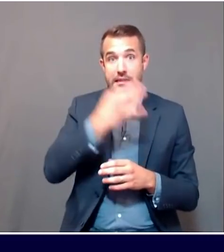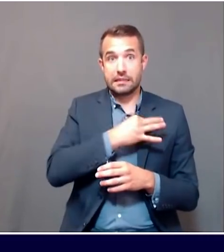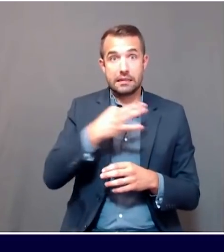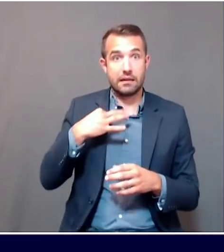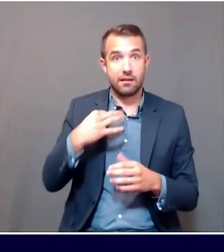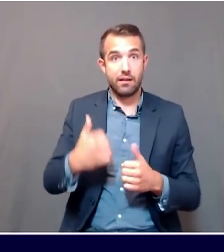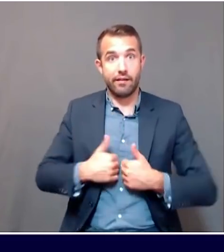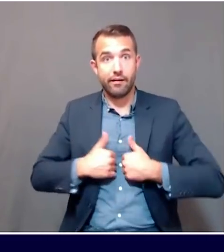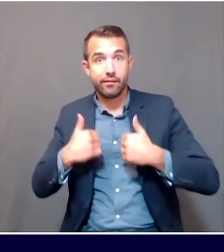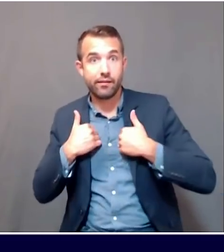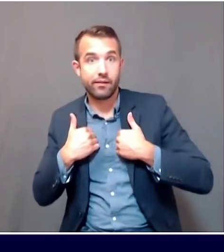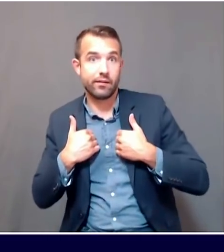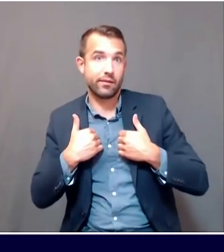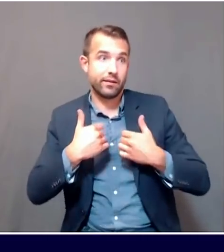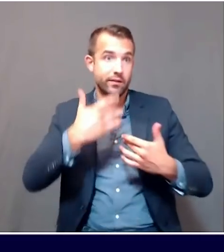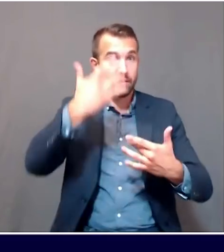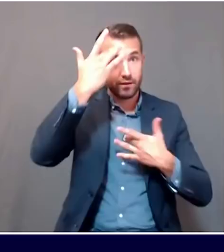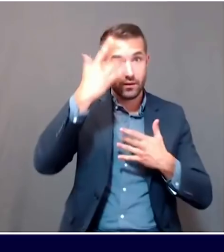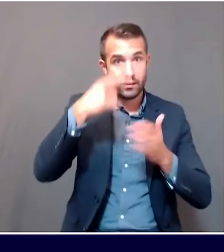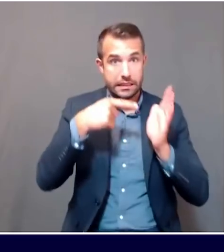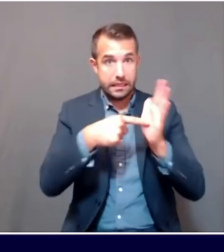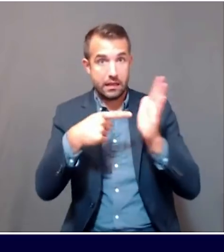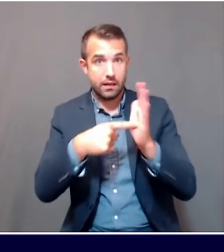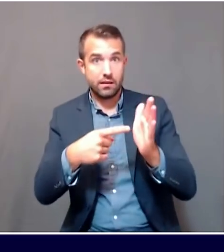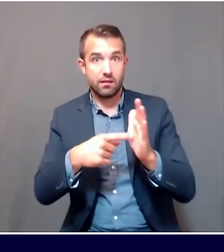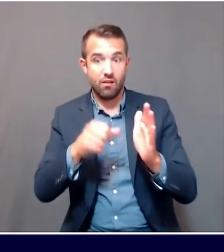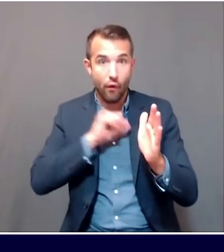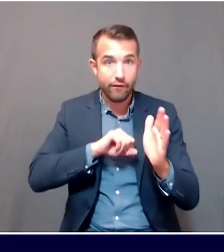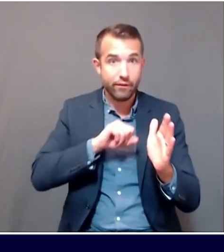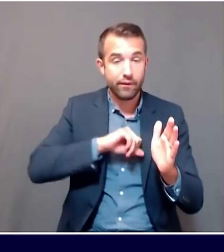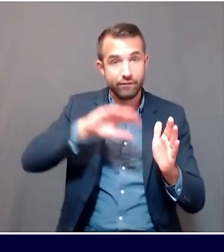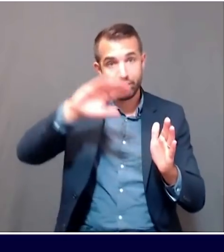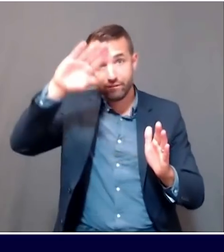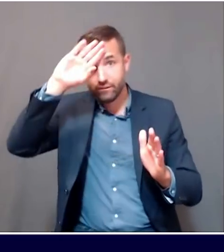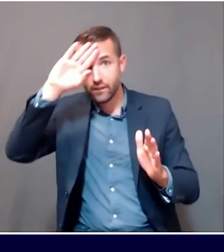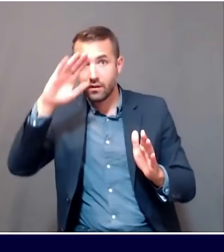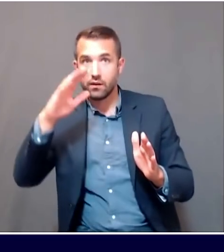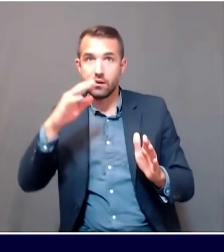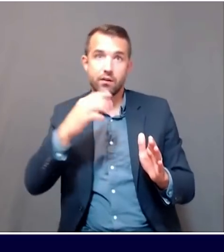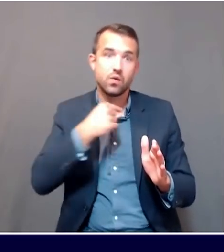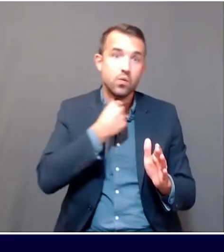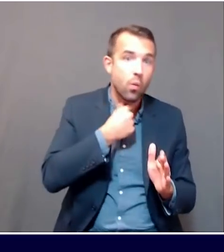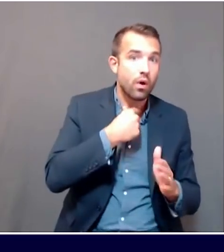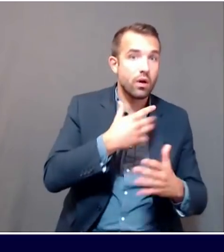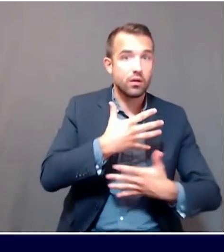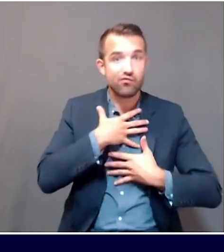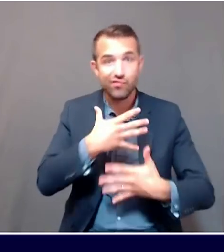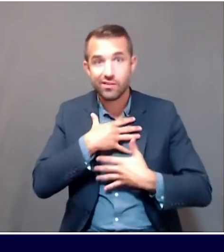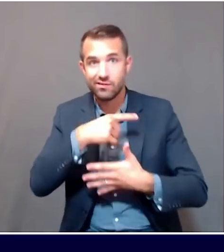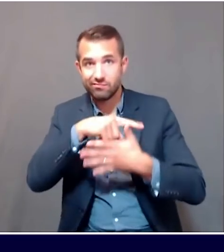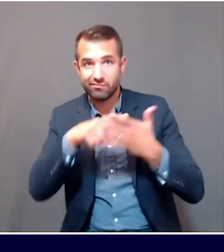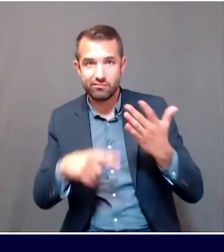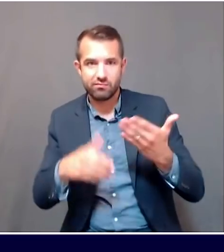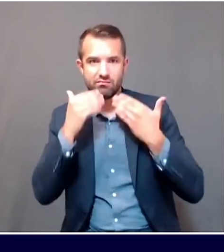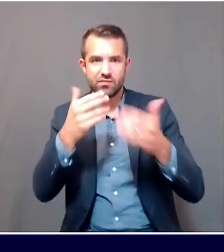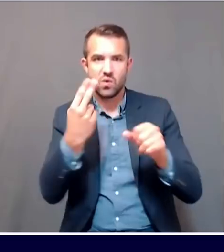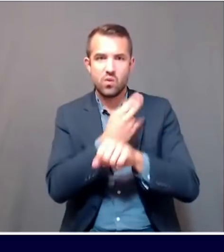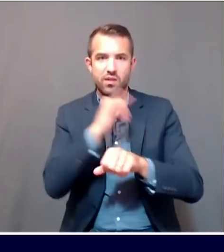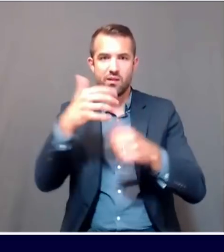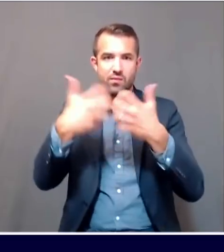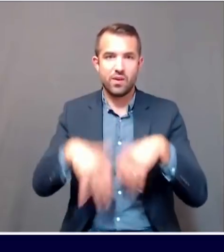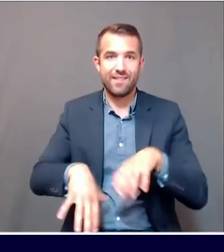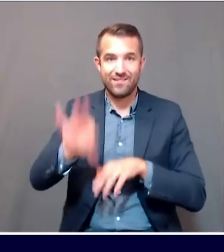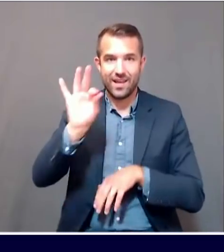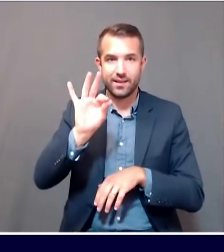any of the symptoms of COVID-19, to immediately use one of the machines to get a sense of where that person is. If